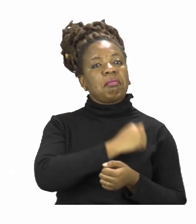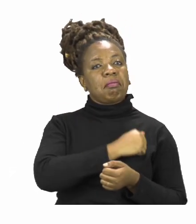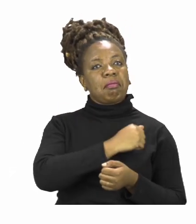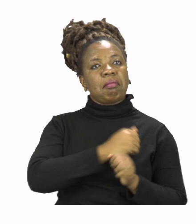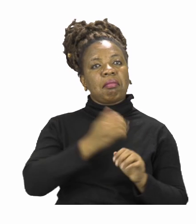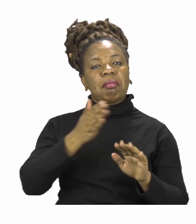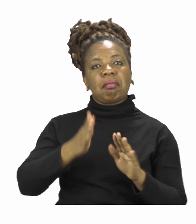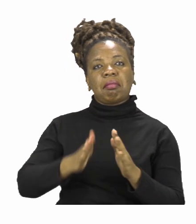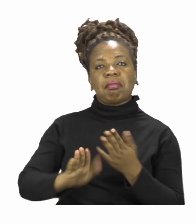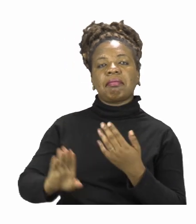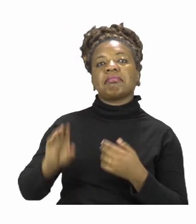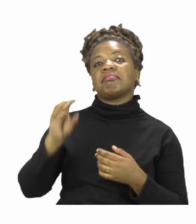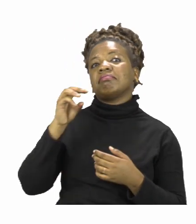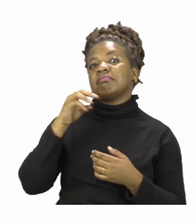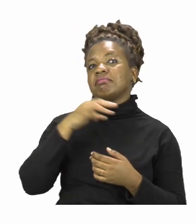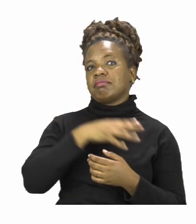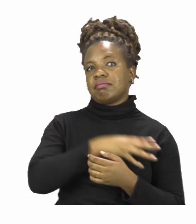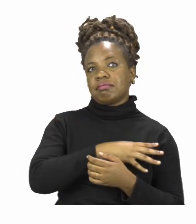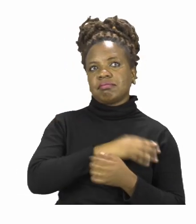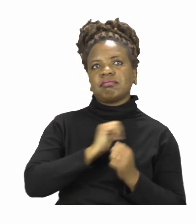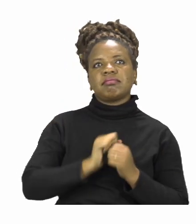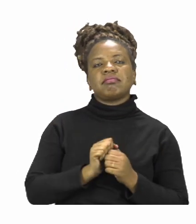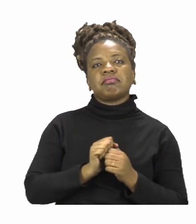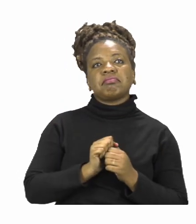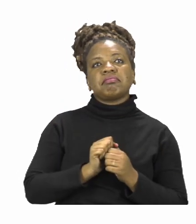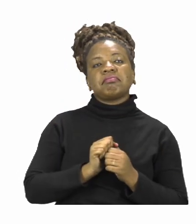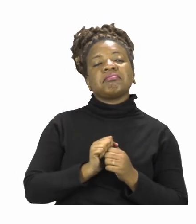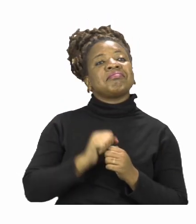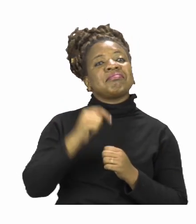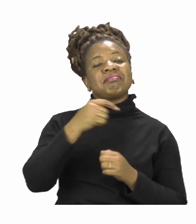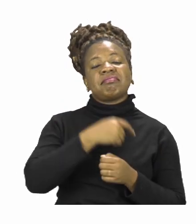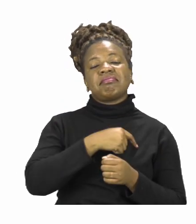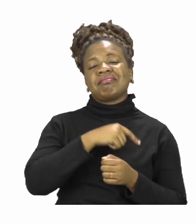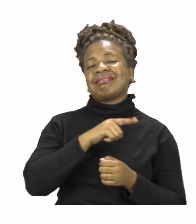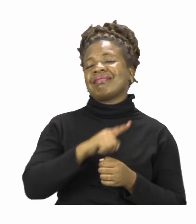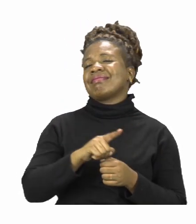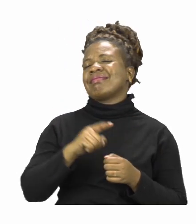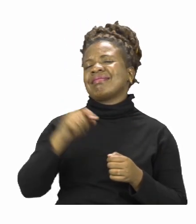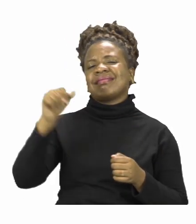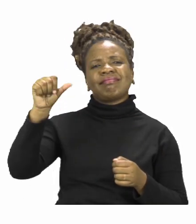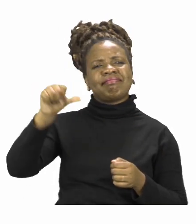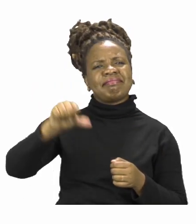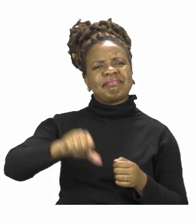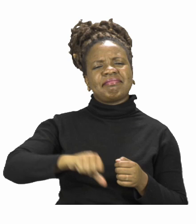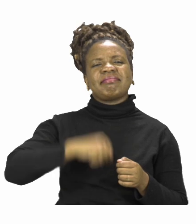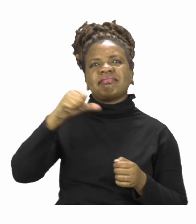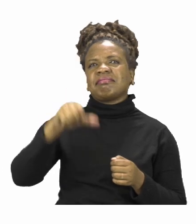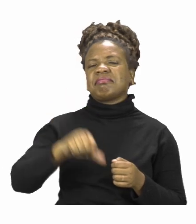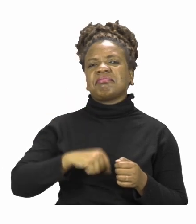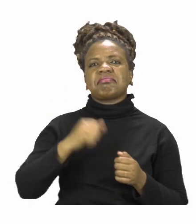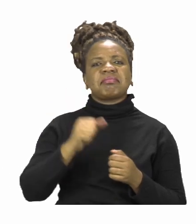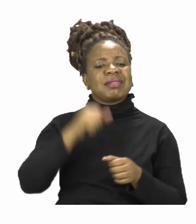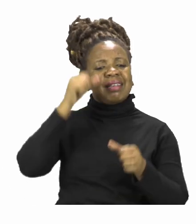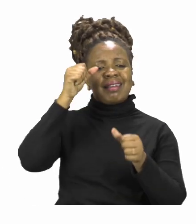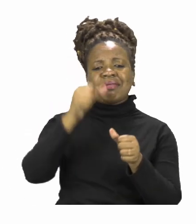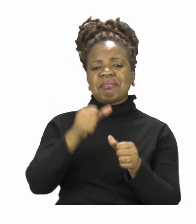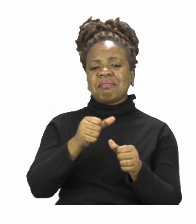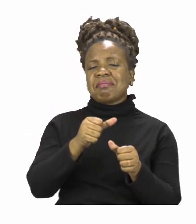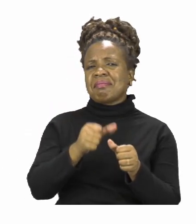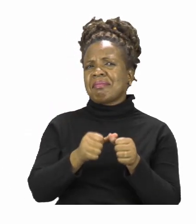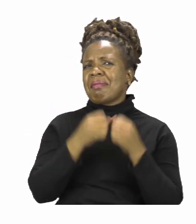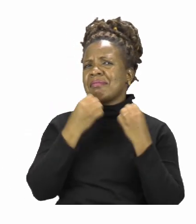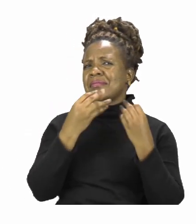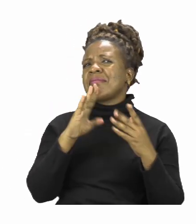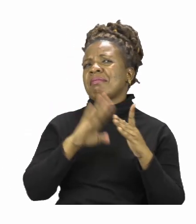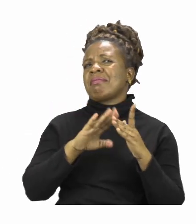little. She was very ill. I can't remember much about her. The important